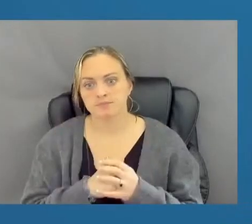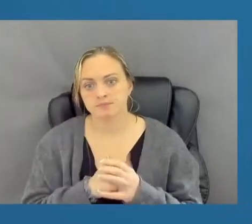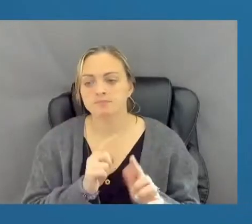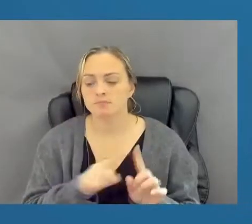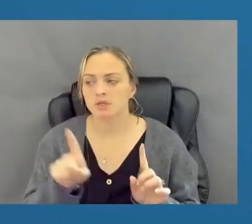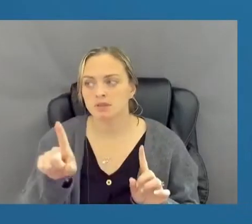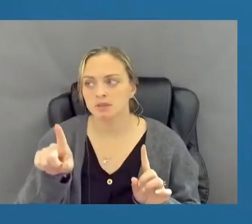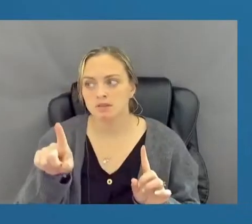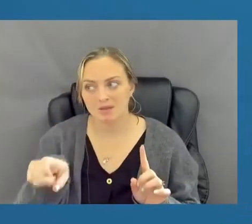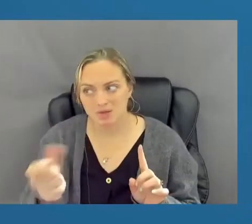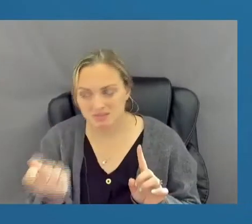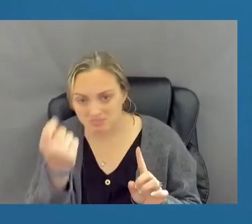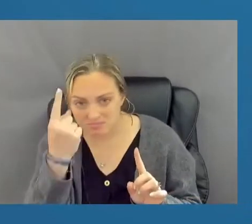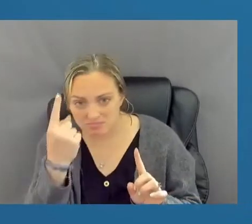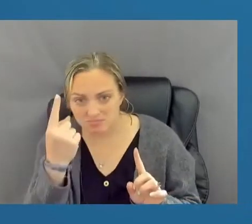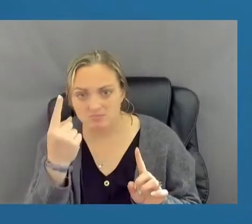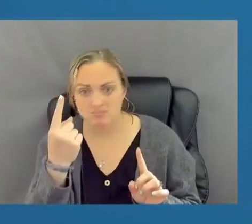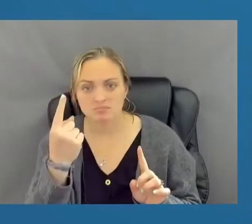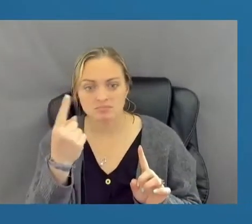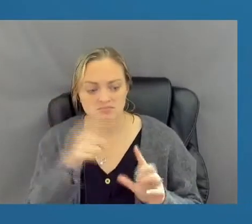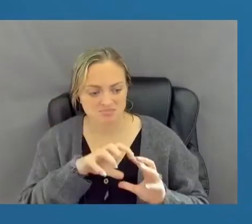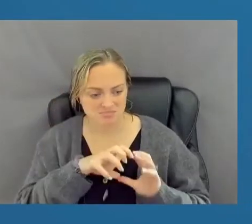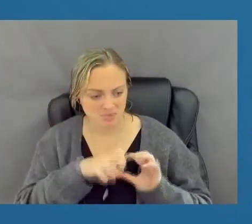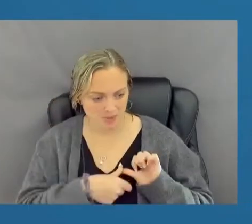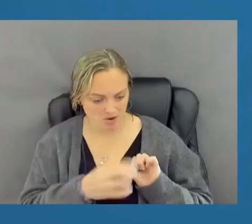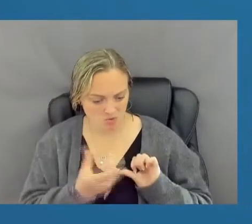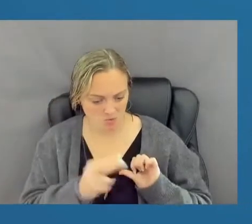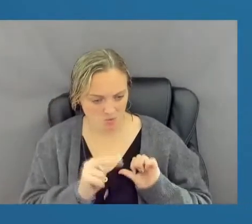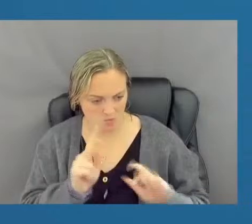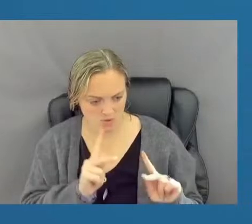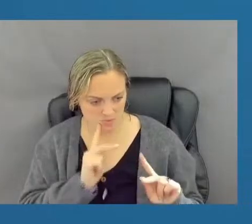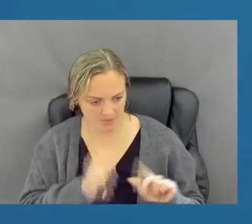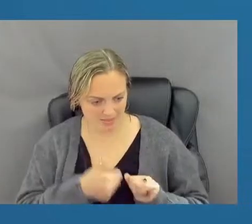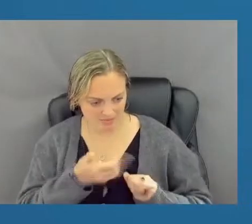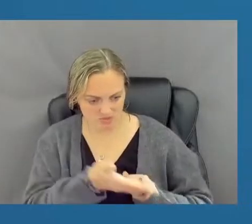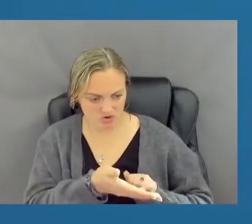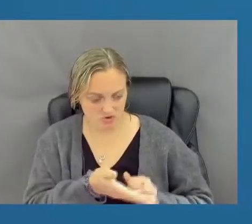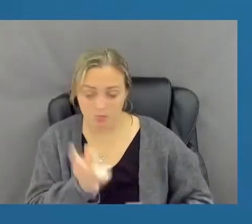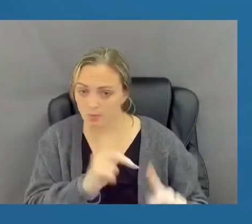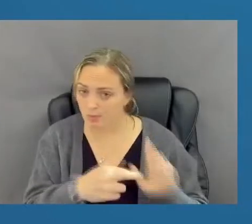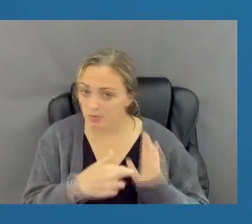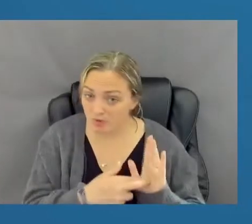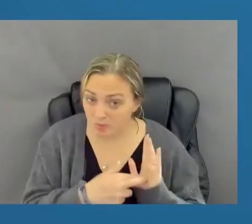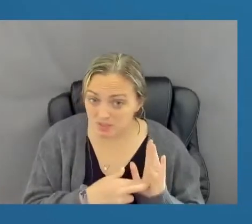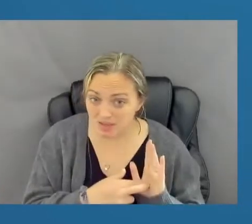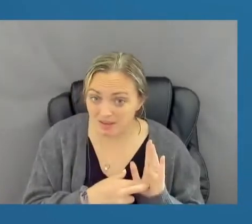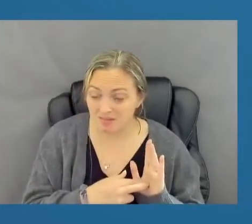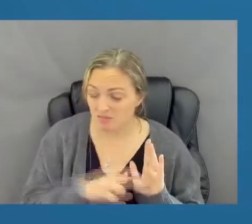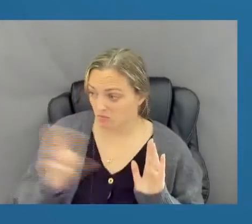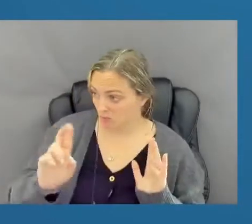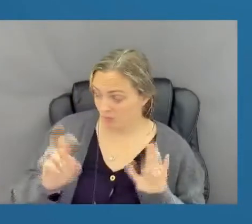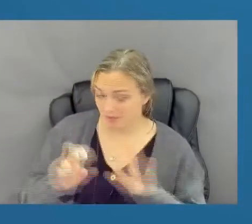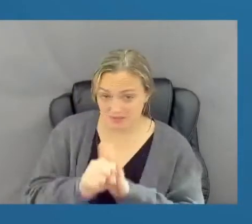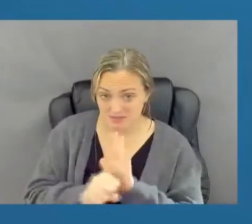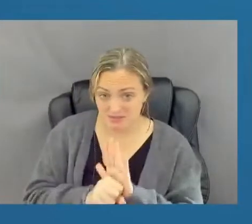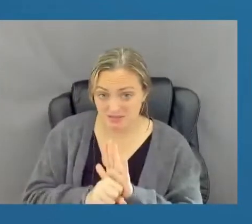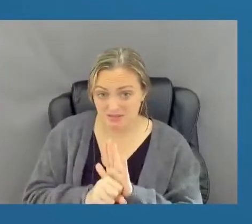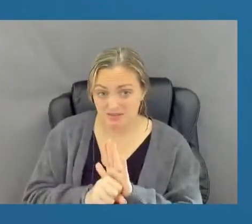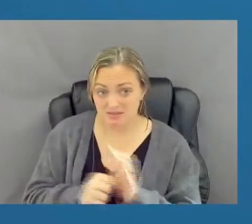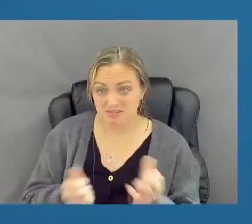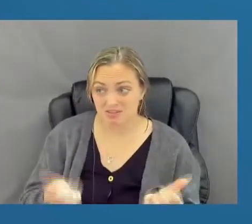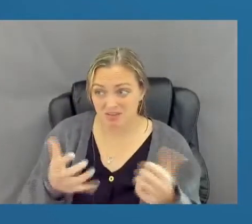hear the pain of their own constituents and those who represent the red states. There's a lot of rural